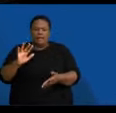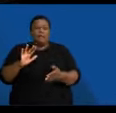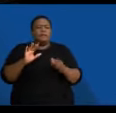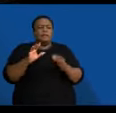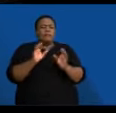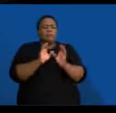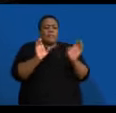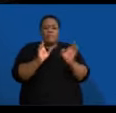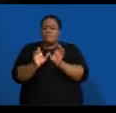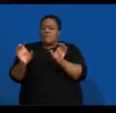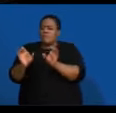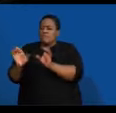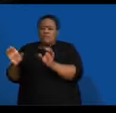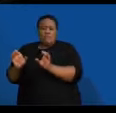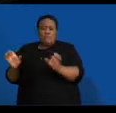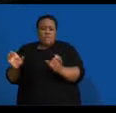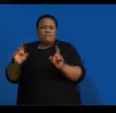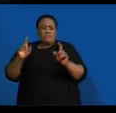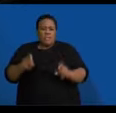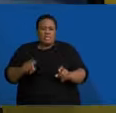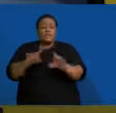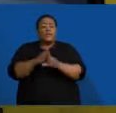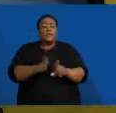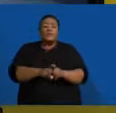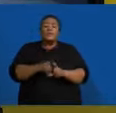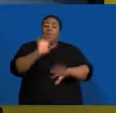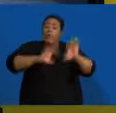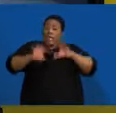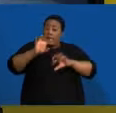and highlighters to group similar ideas.